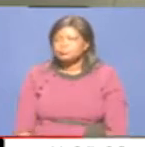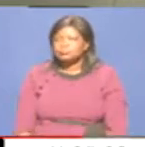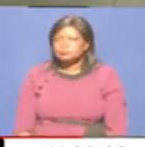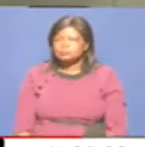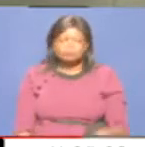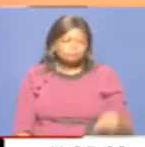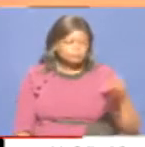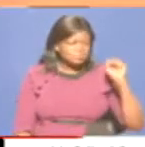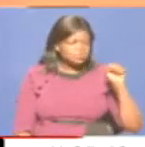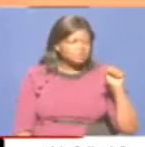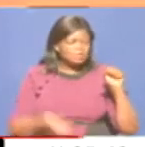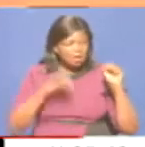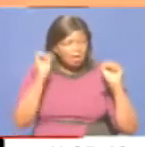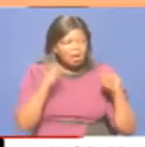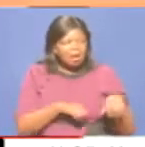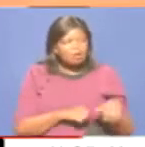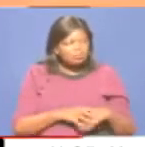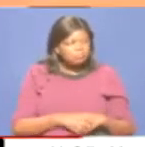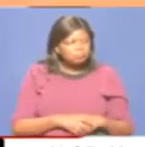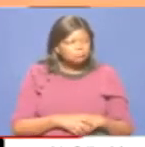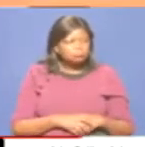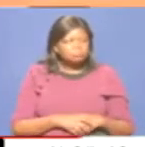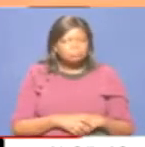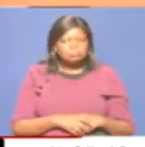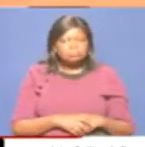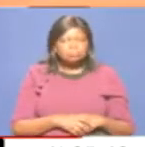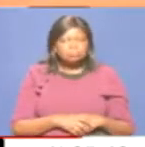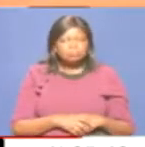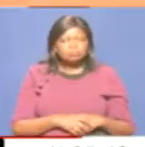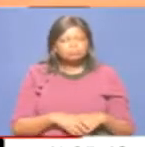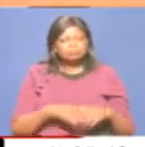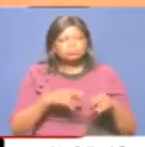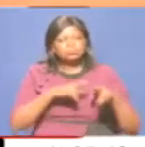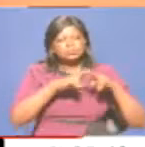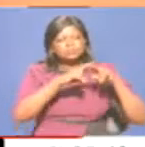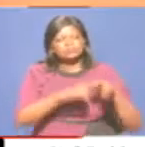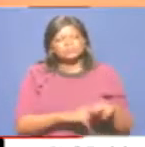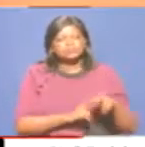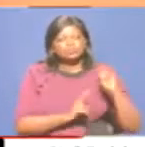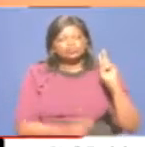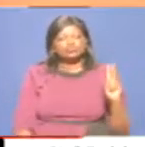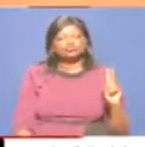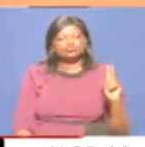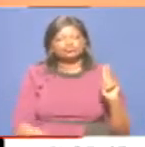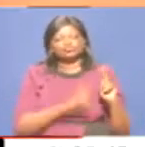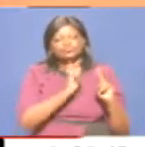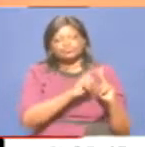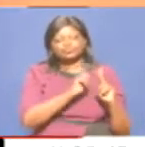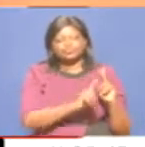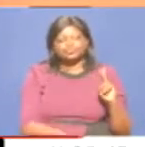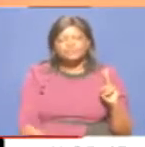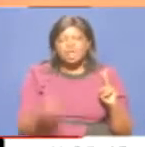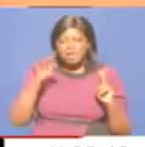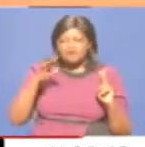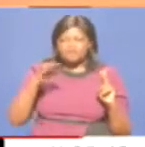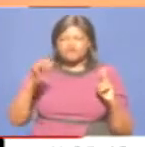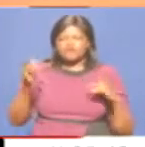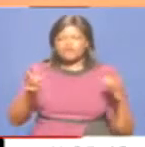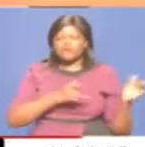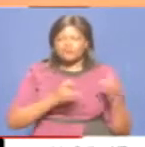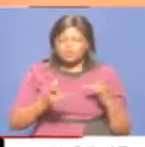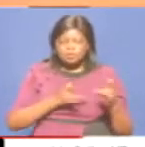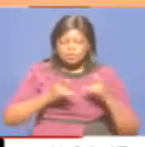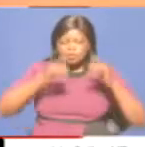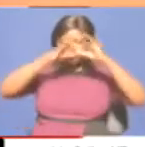It's workable. The practicality depends on two aspects. Number one, if you look at the objects of devolution, one